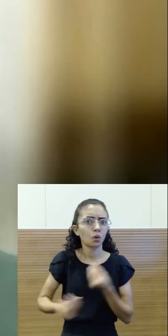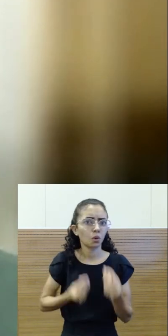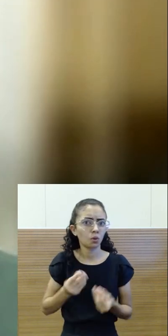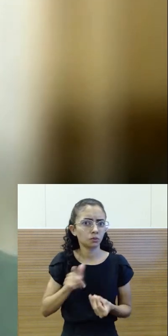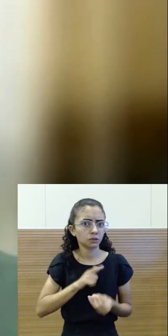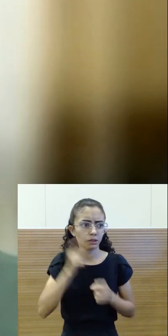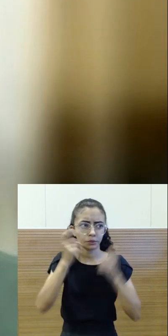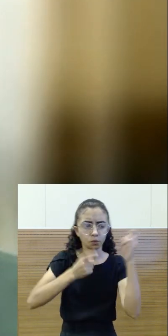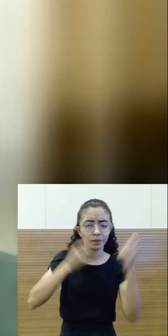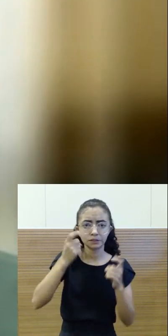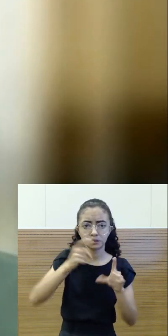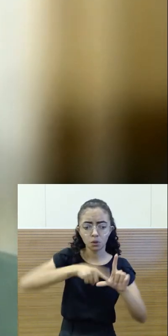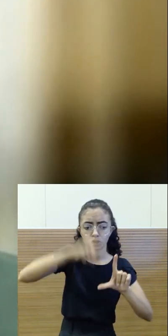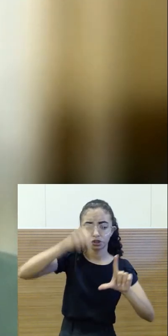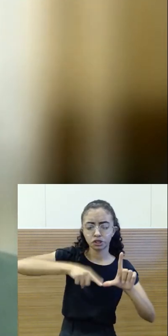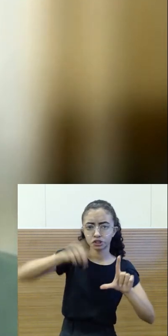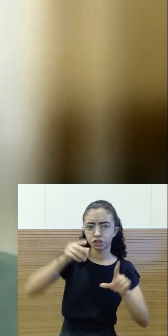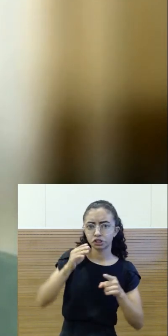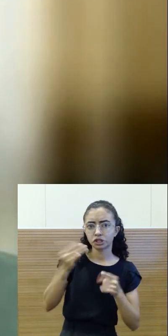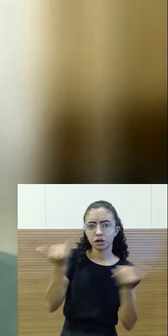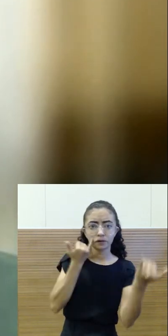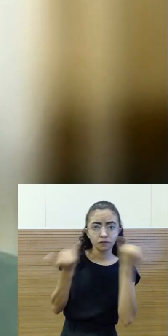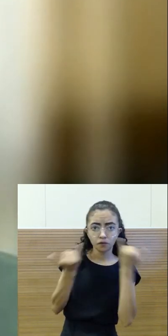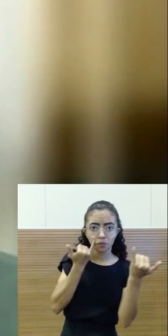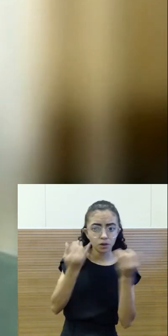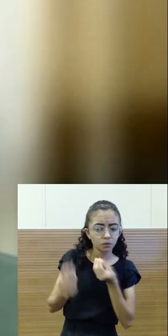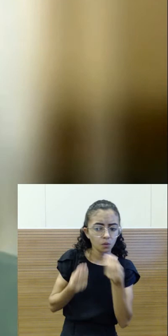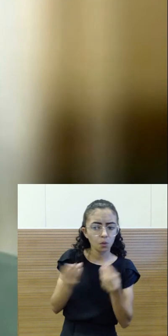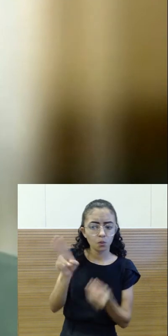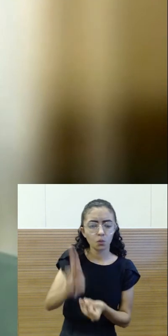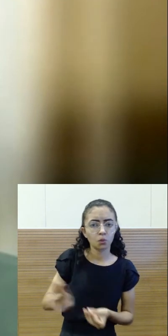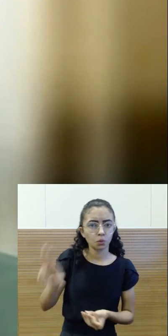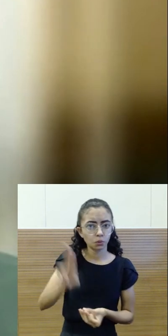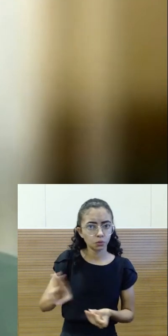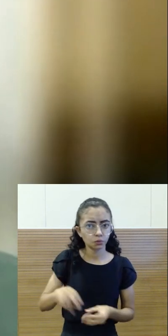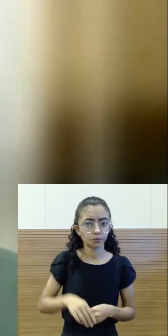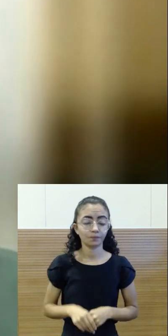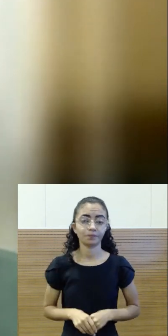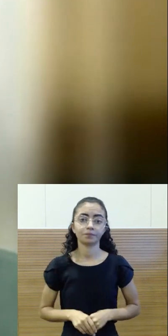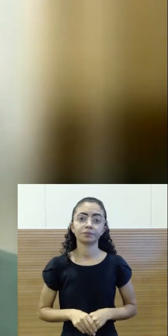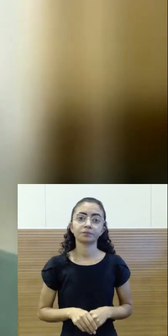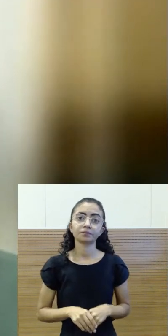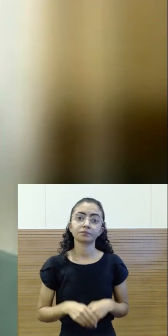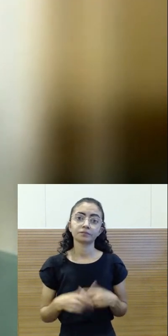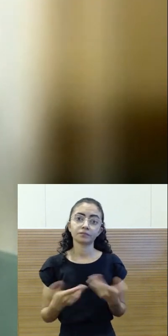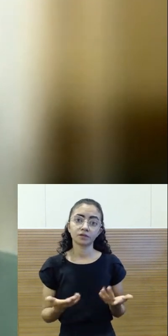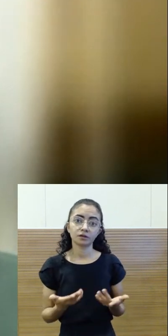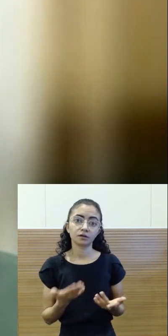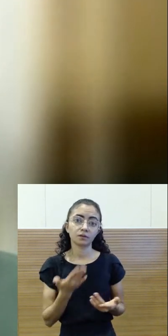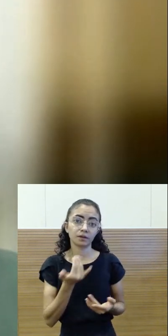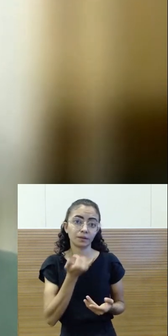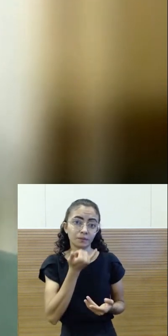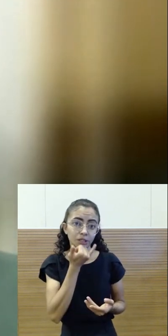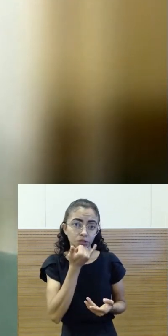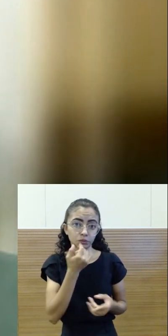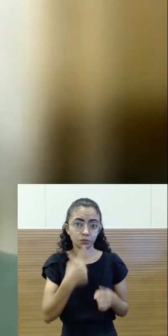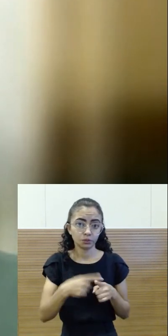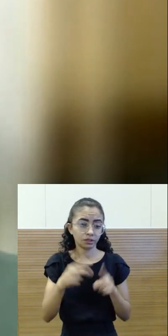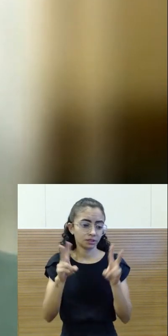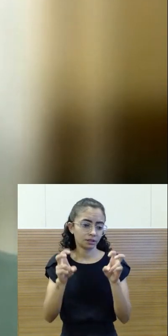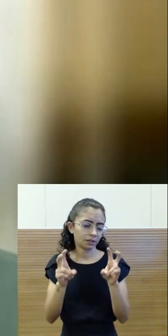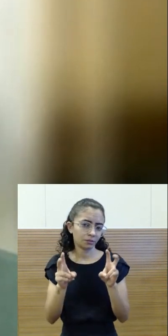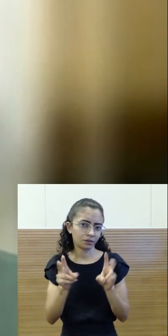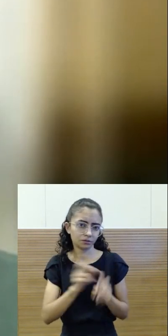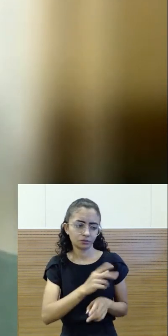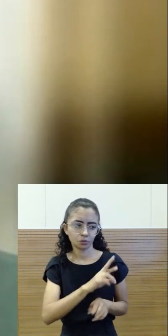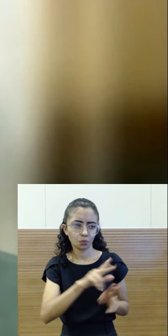the countries? And I'd ask, this was not an object of debate and the presentation of people